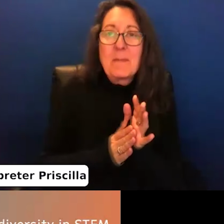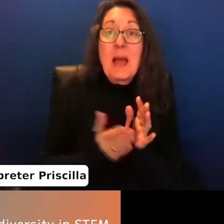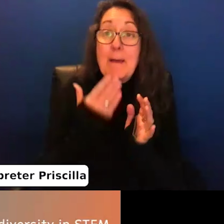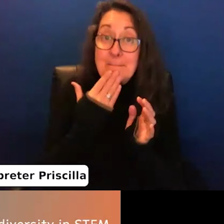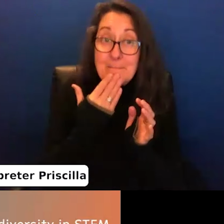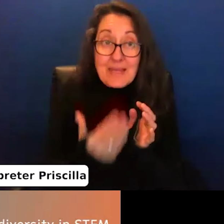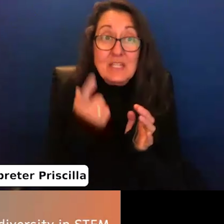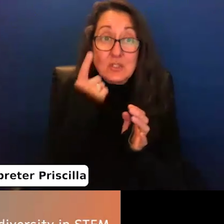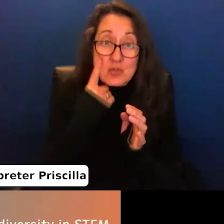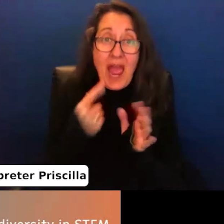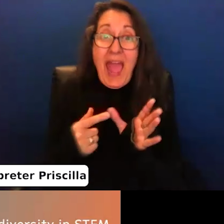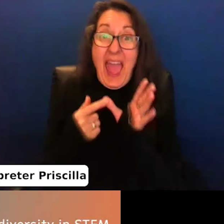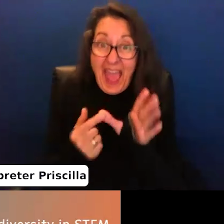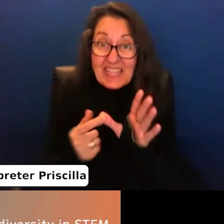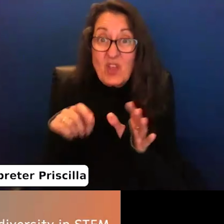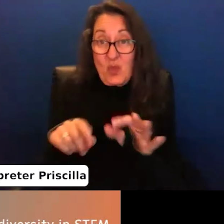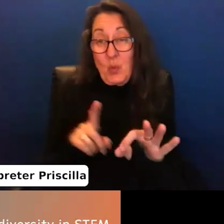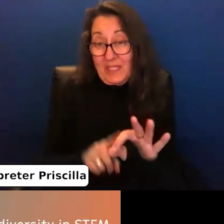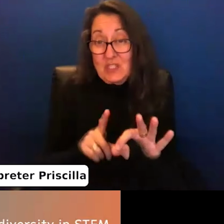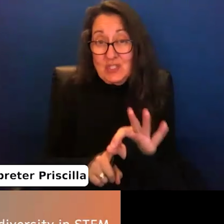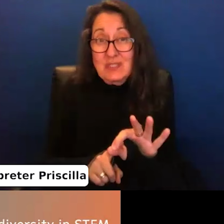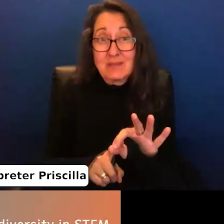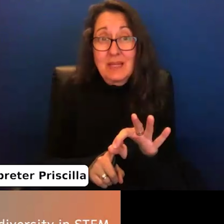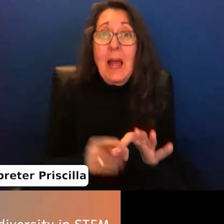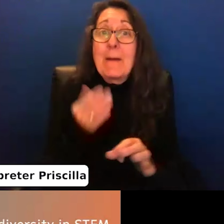Use the word limit to your advantage.